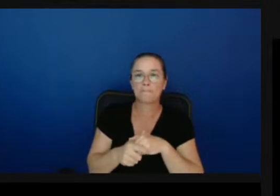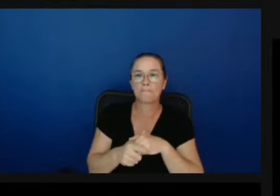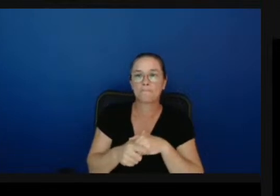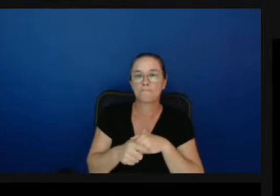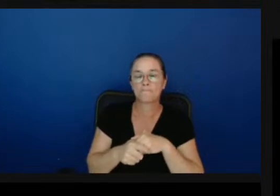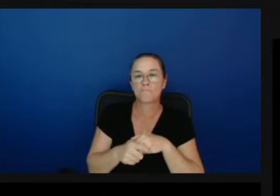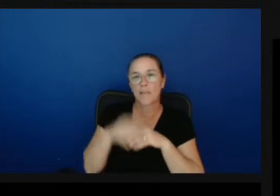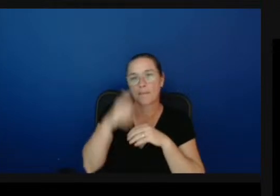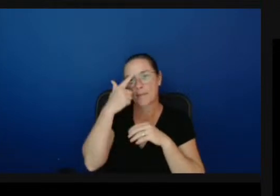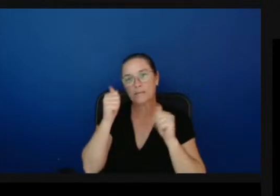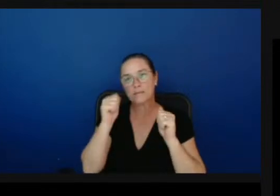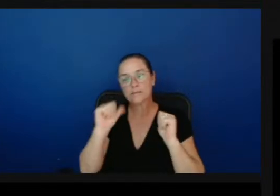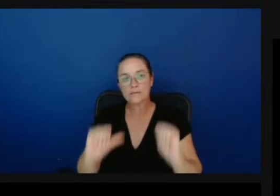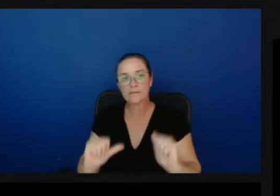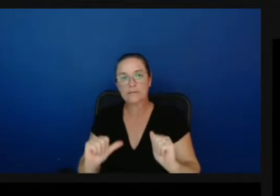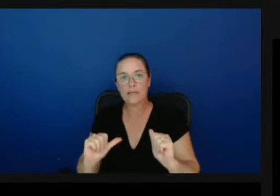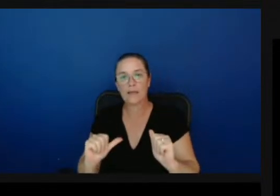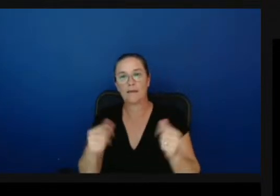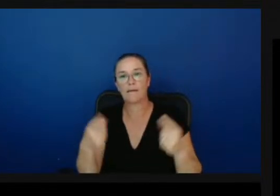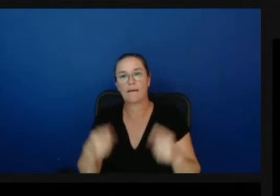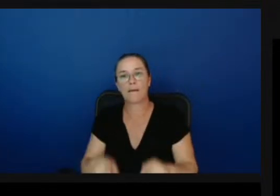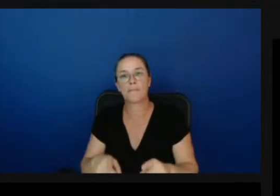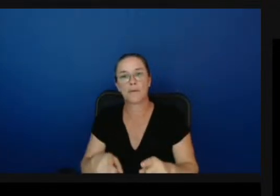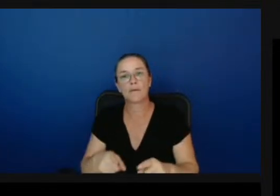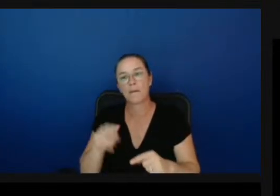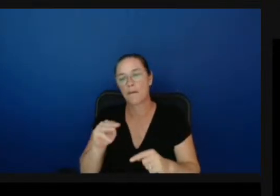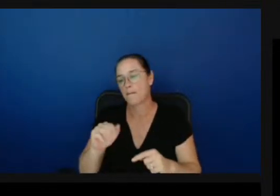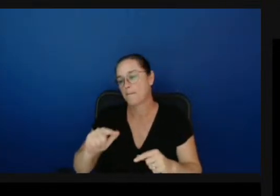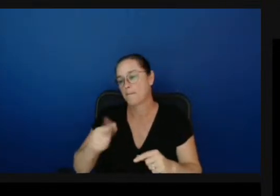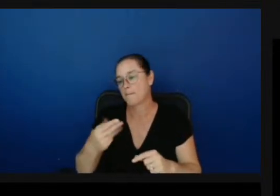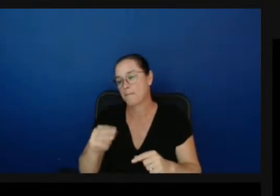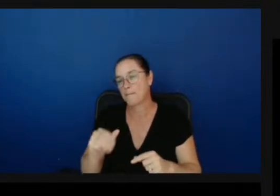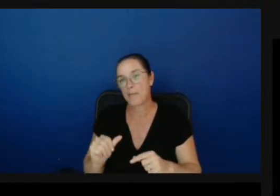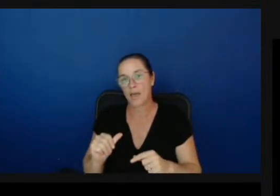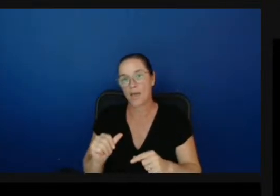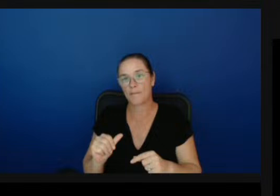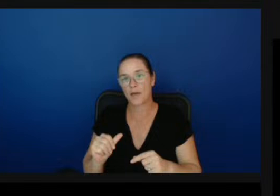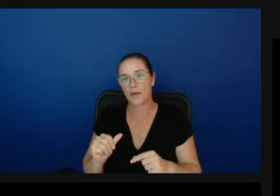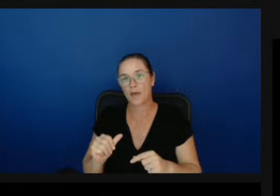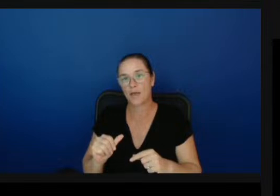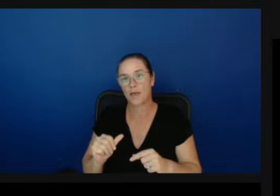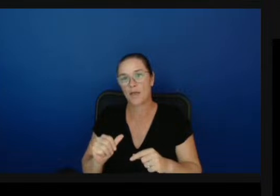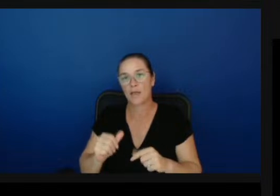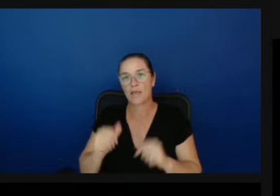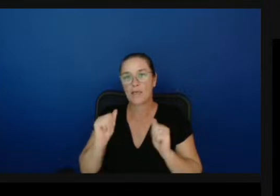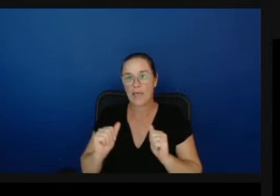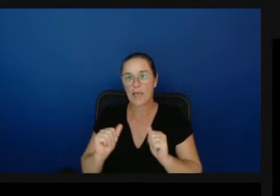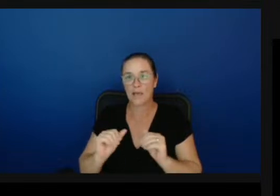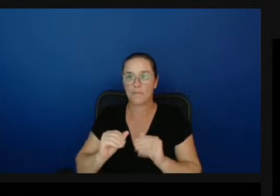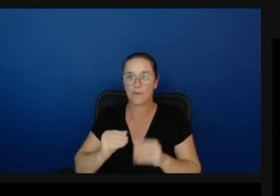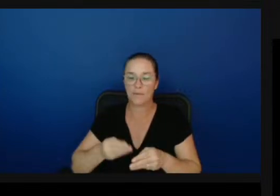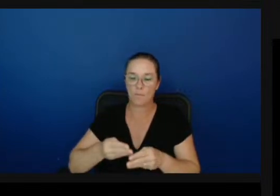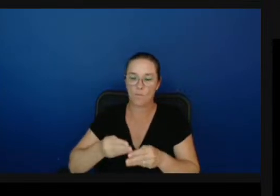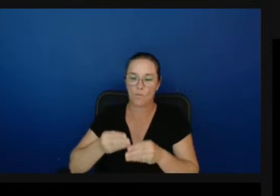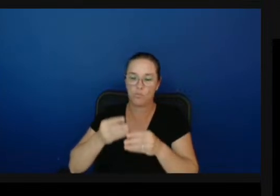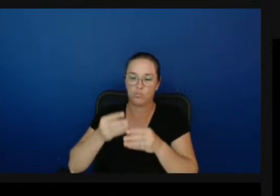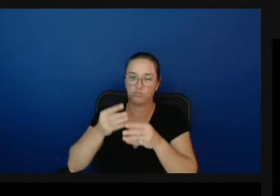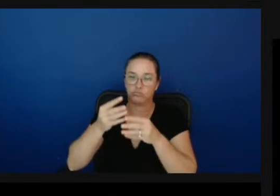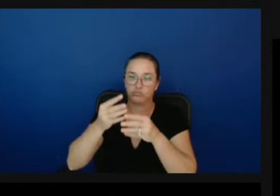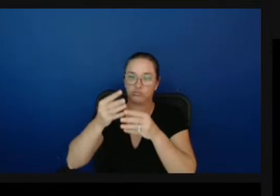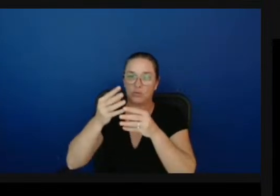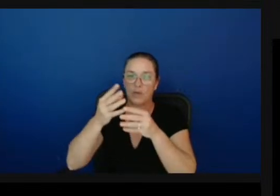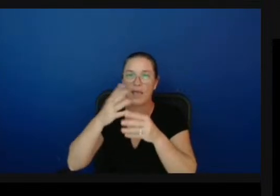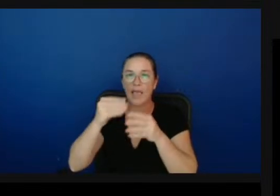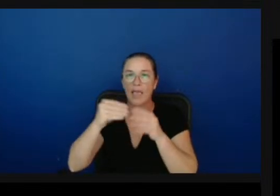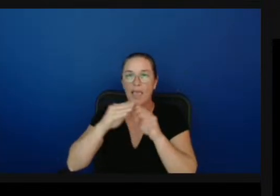Because there can be times that the magma can actually be feeding into the summit and in parallel also feeding into the